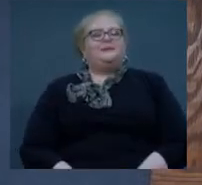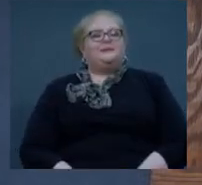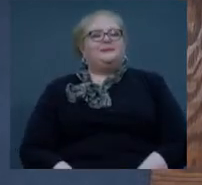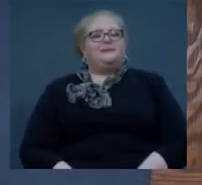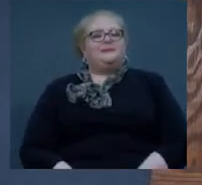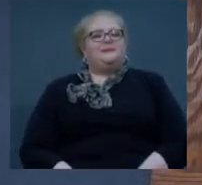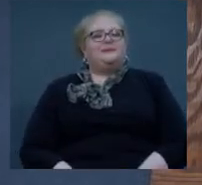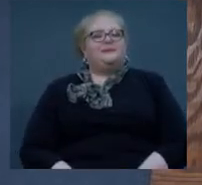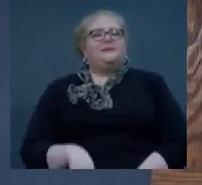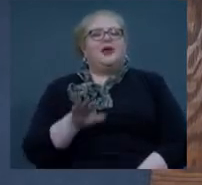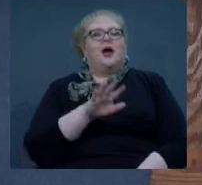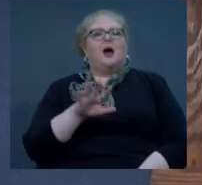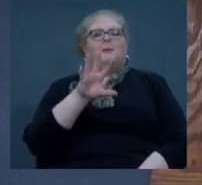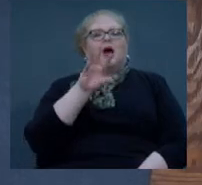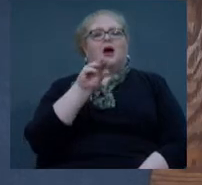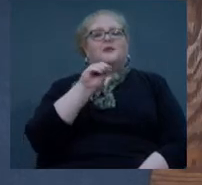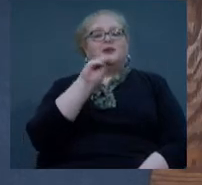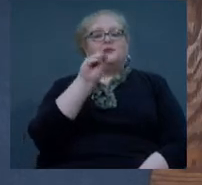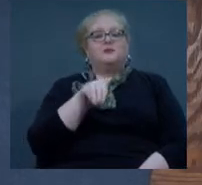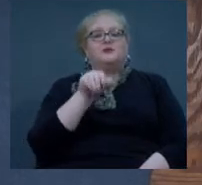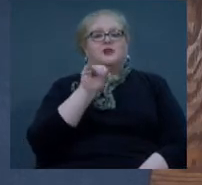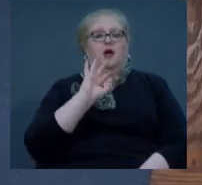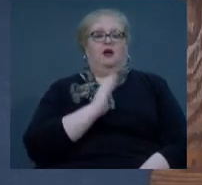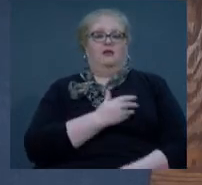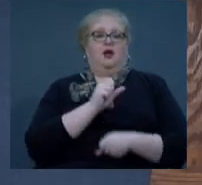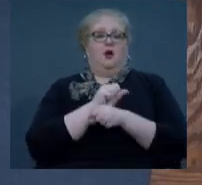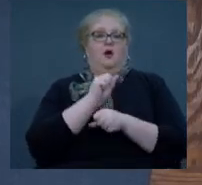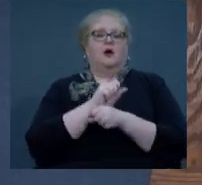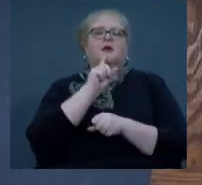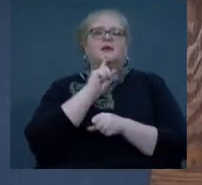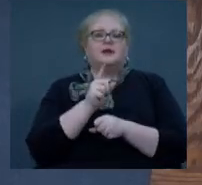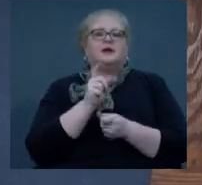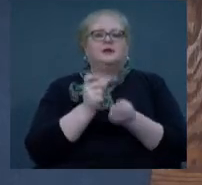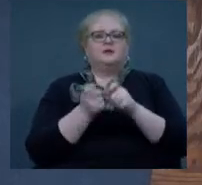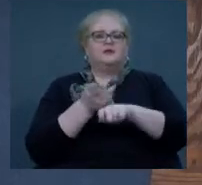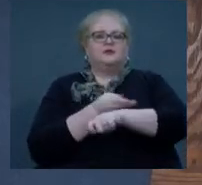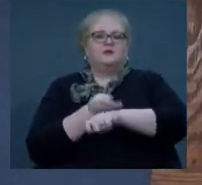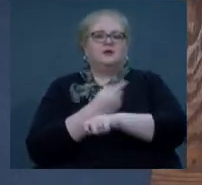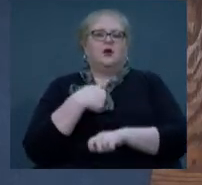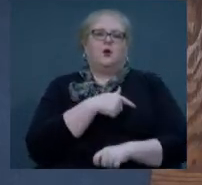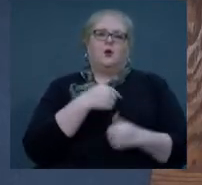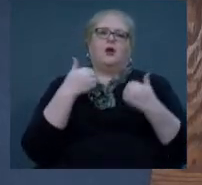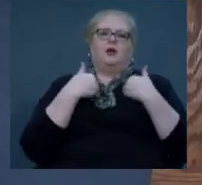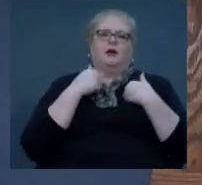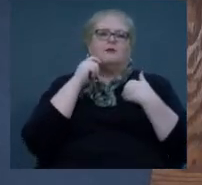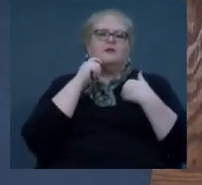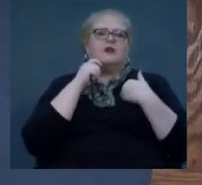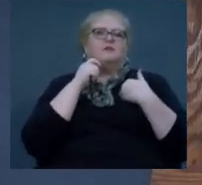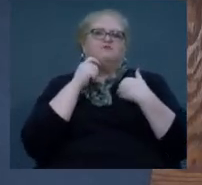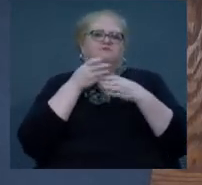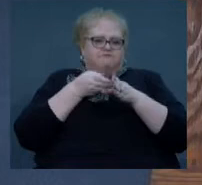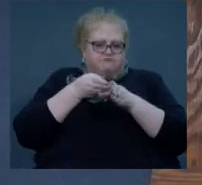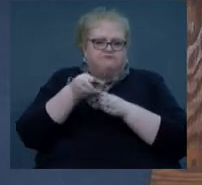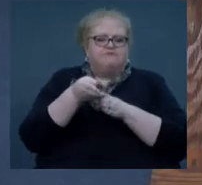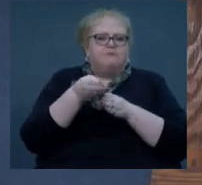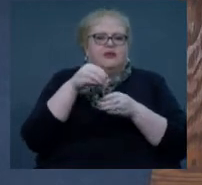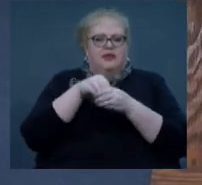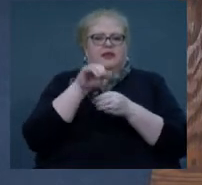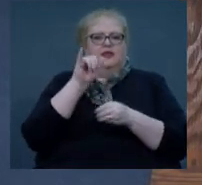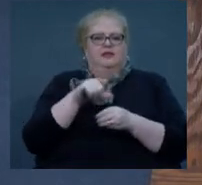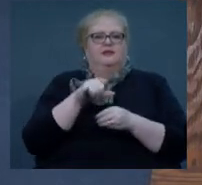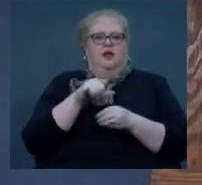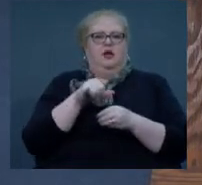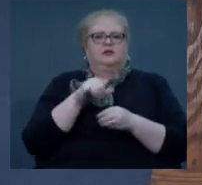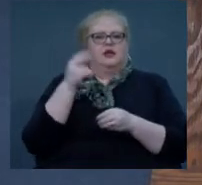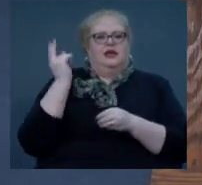About 50% of the work that we do is renovation, and we have a niche in historic renovation projects like the Bobby Roberts